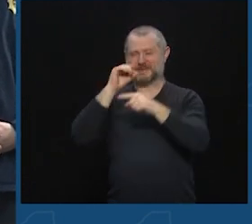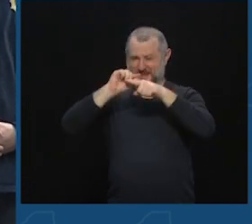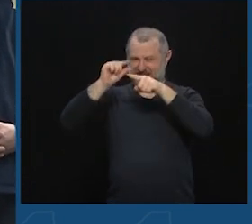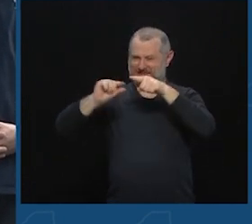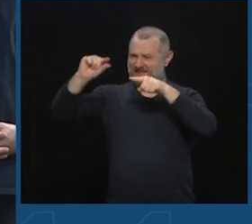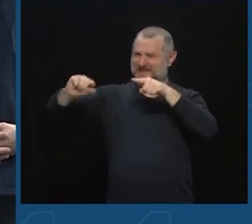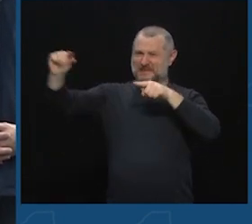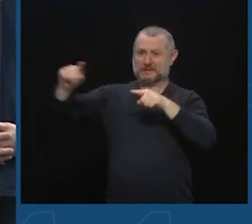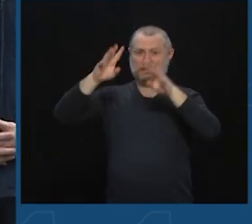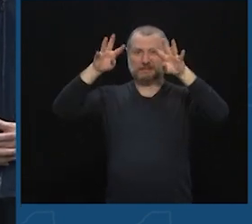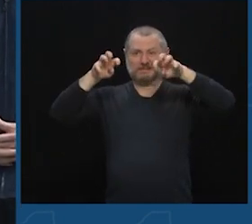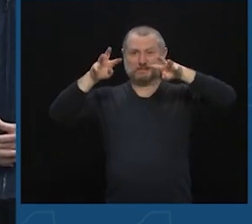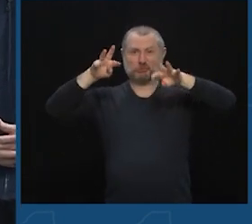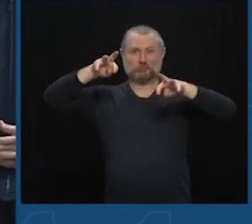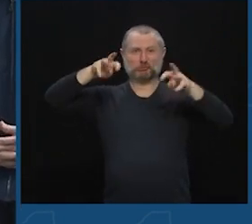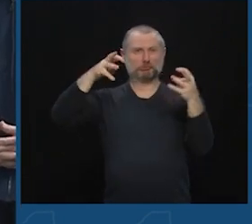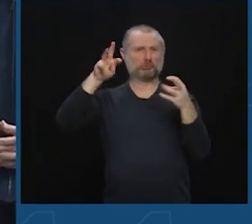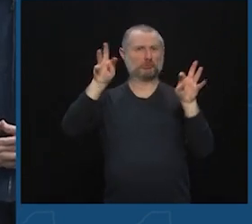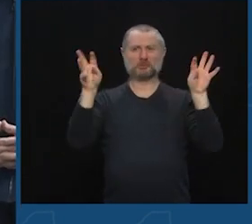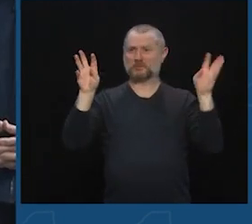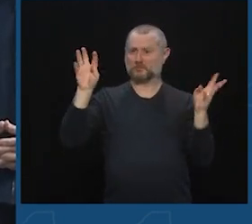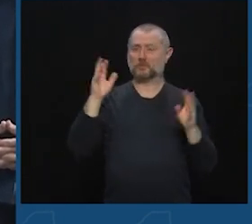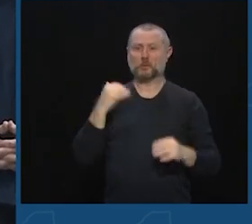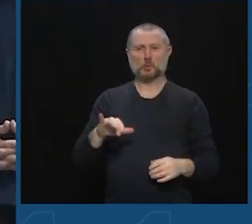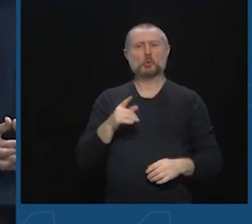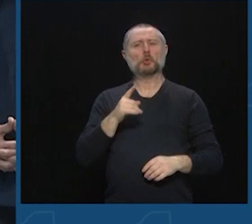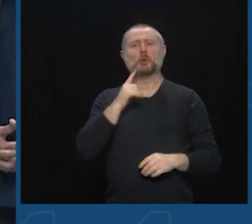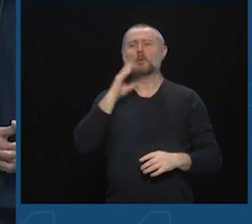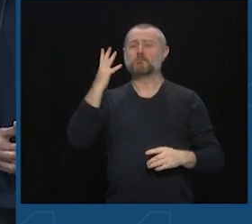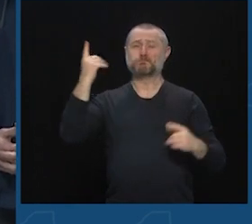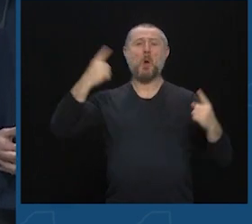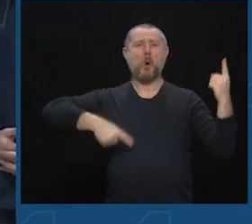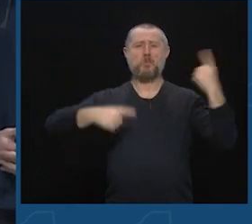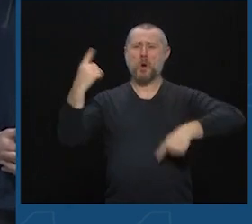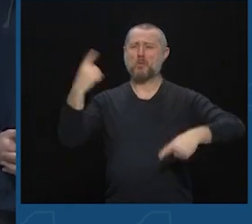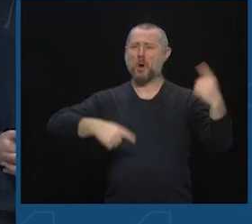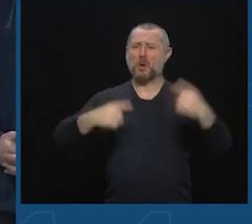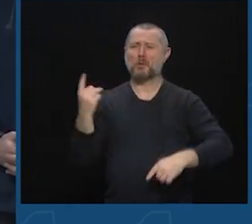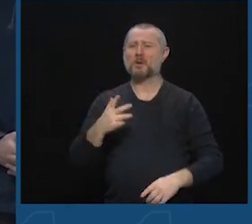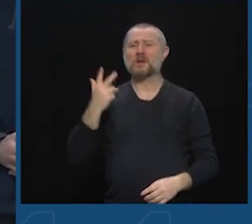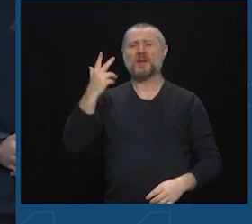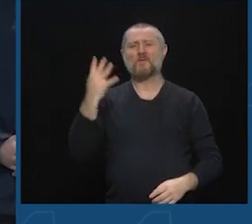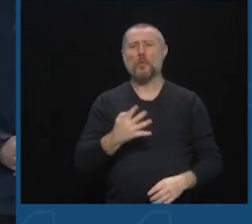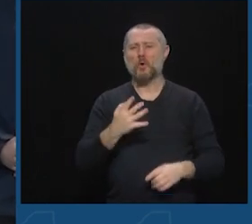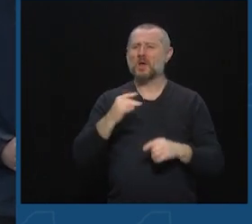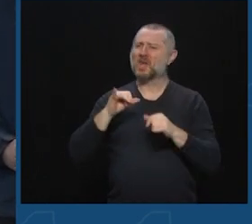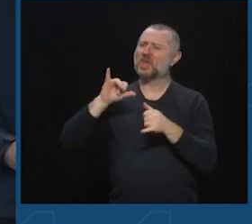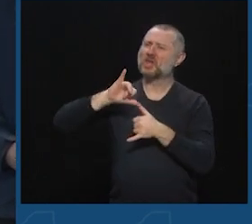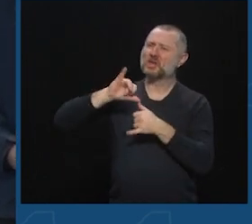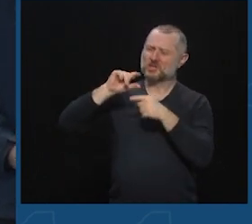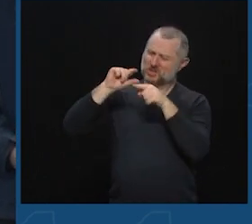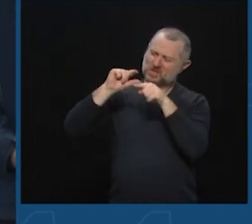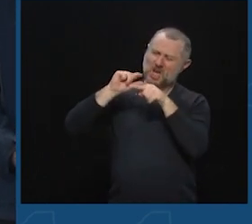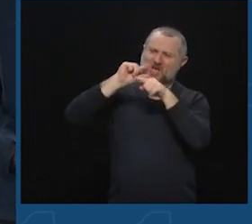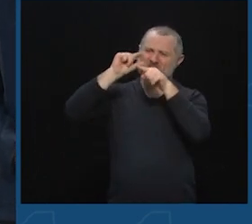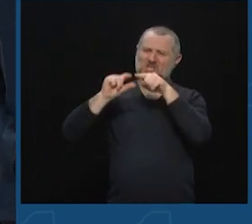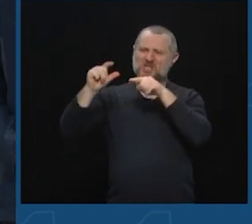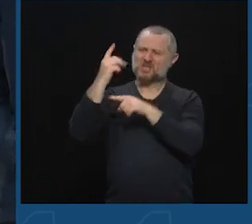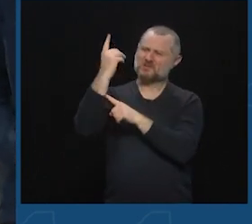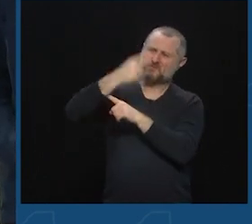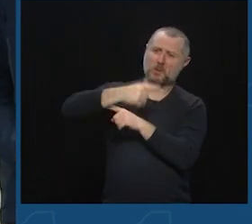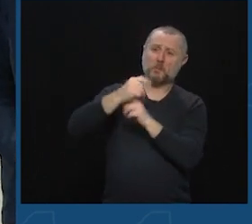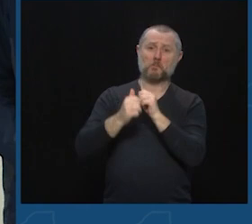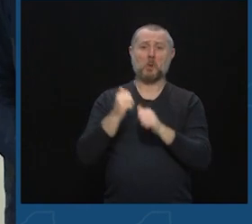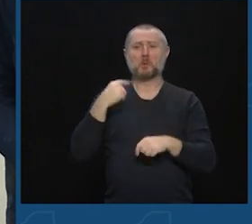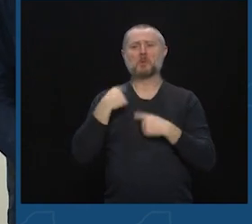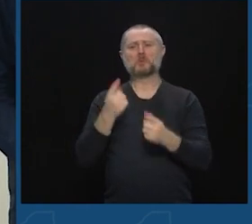and couldn't withstand the weight of literally 3/4 of an inch of ice, which is the most we've had in over 20 years. So to deal